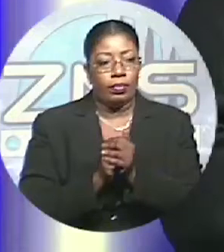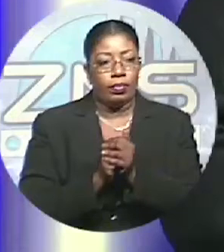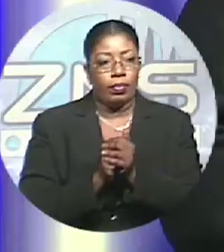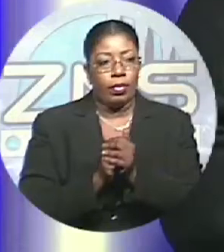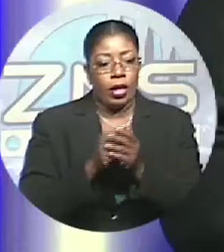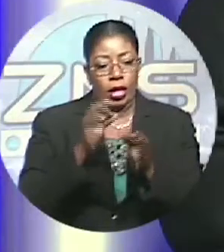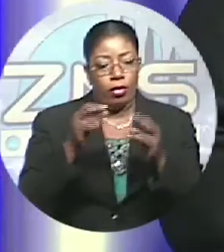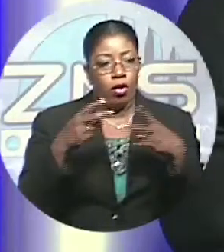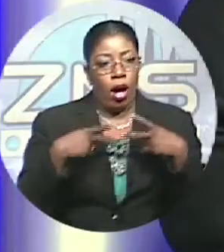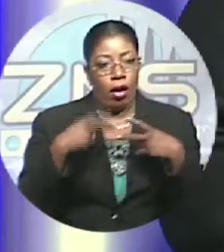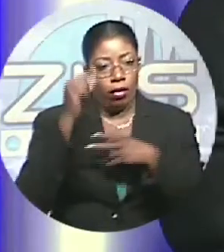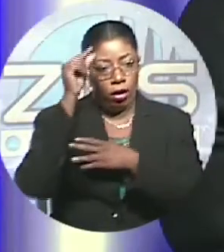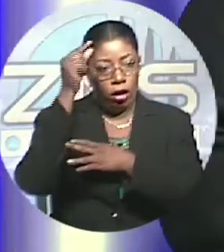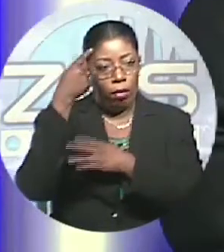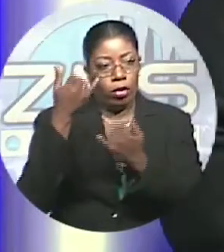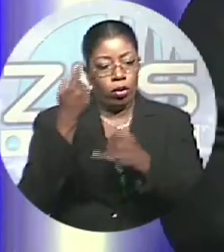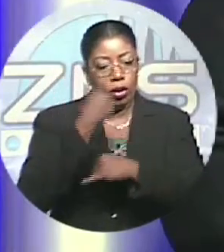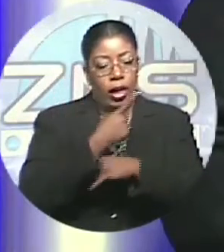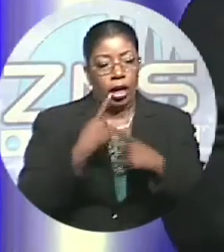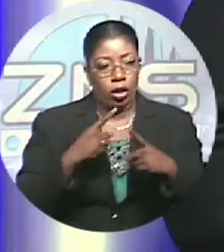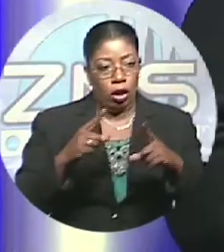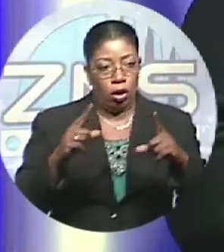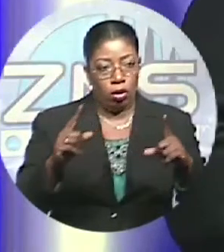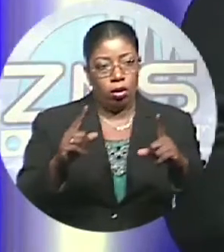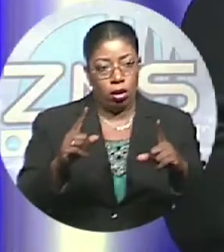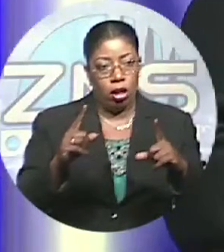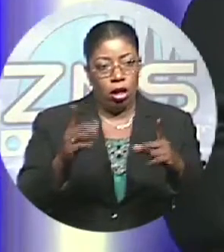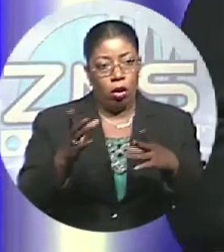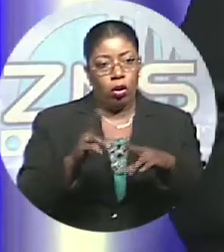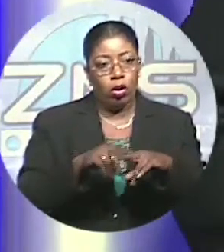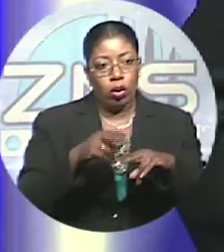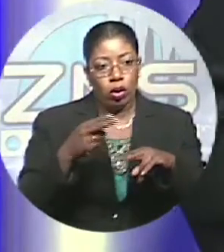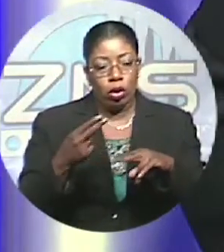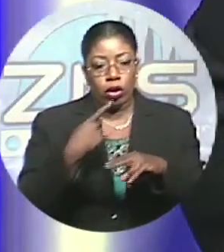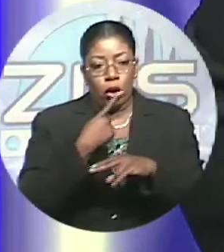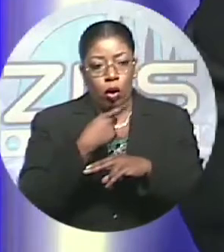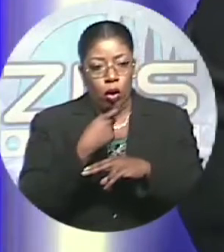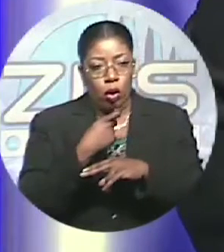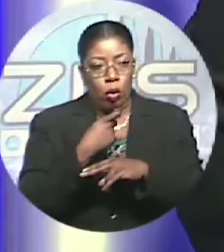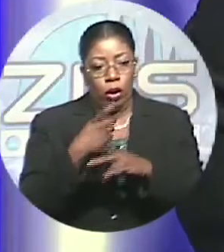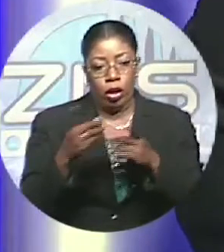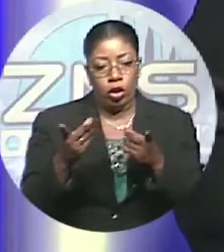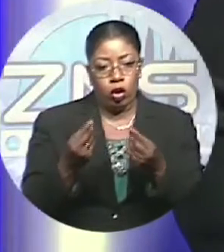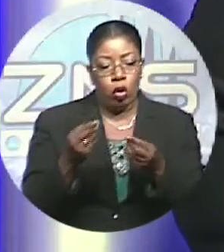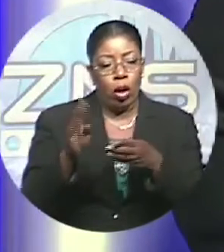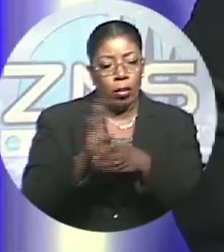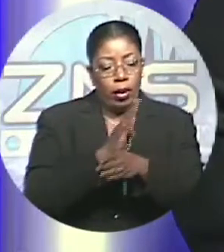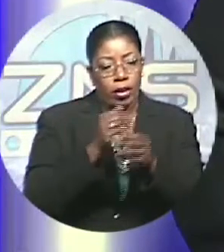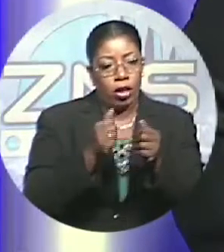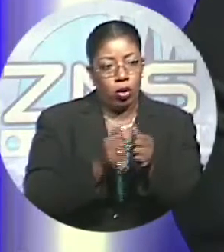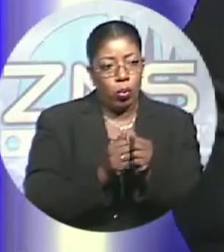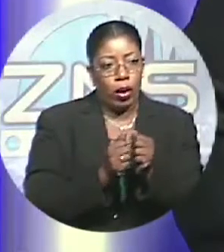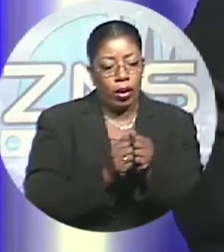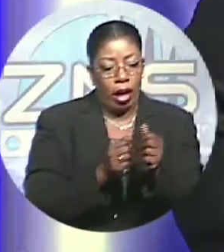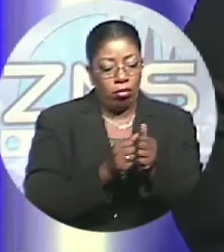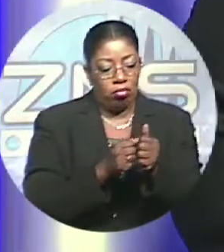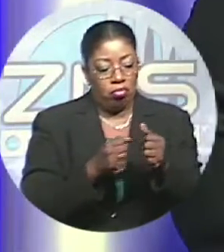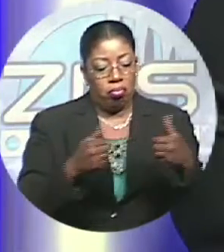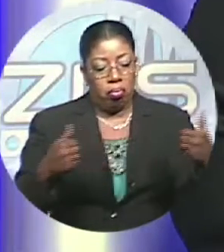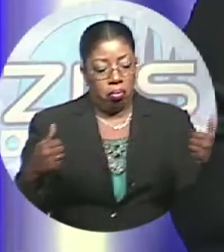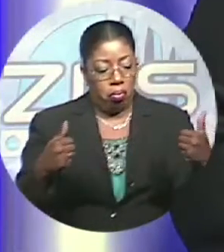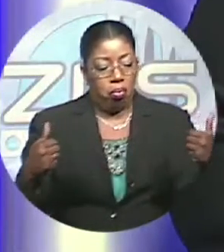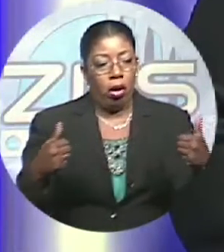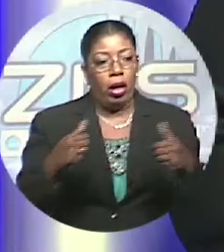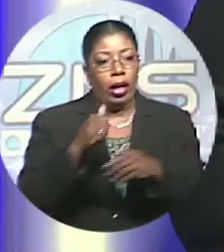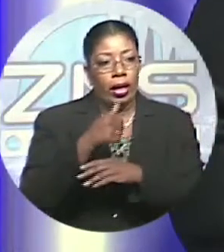If you haven't heard yet, the government today announced it is cracking down on who it conducts business with and distancing itself from those who